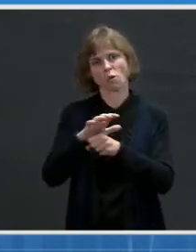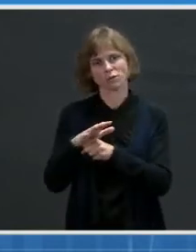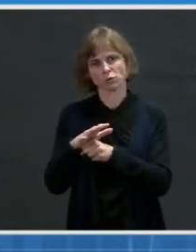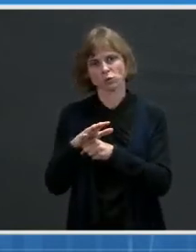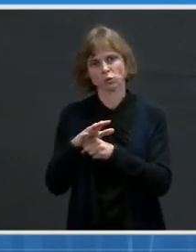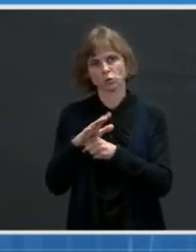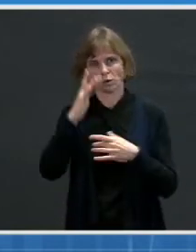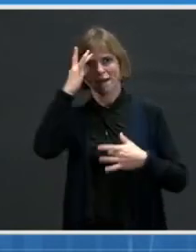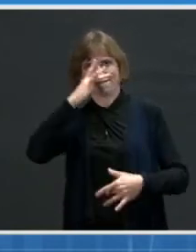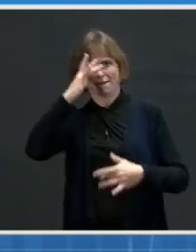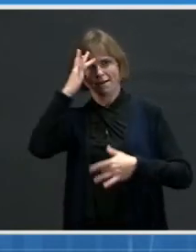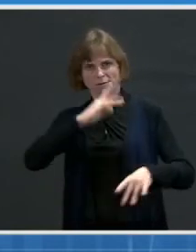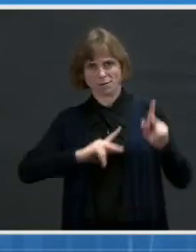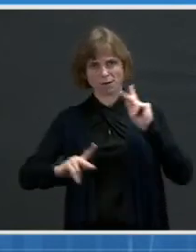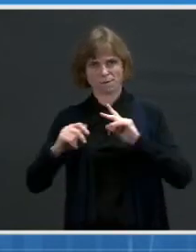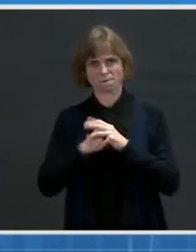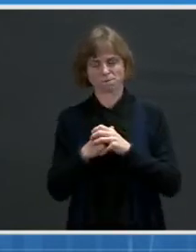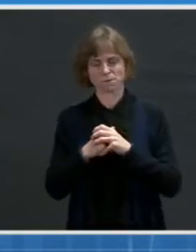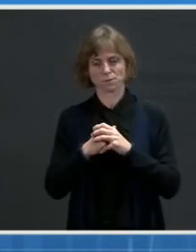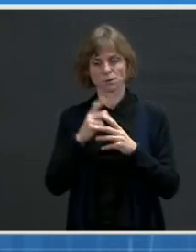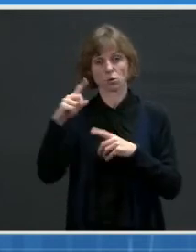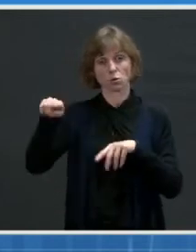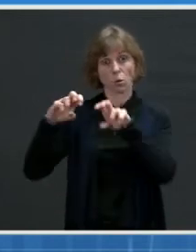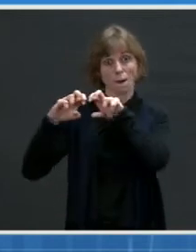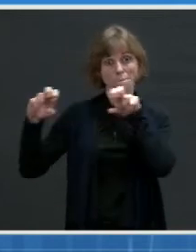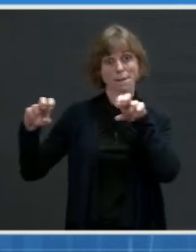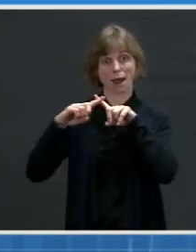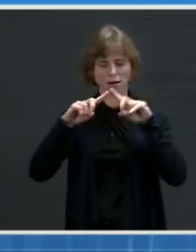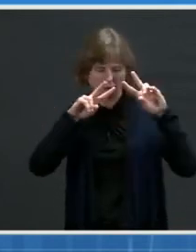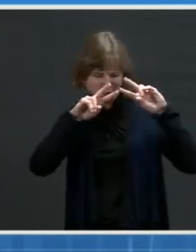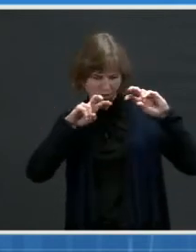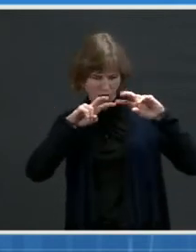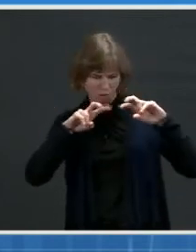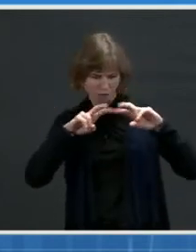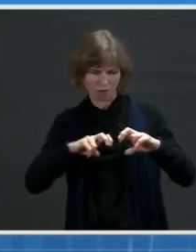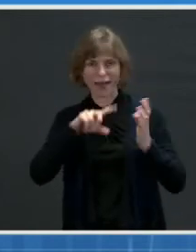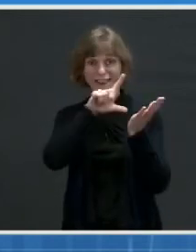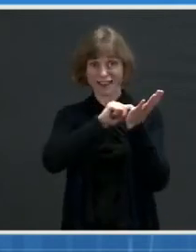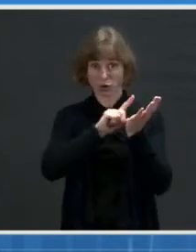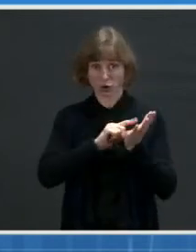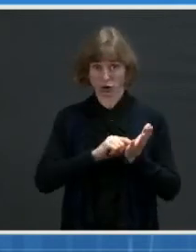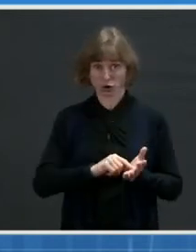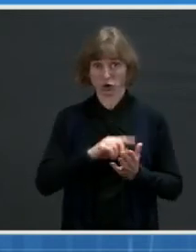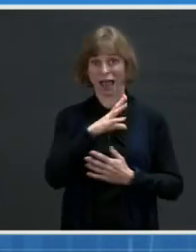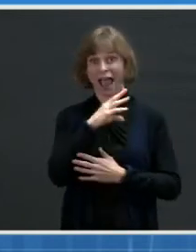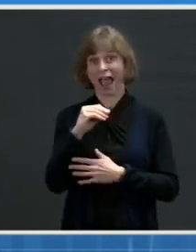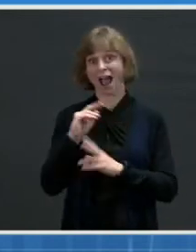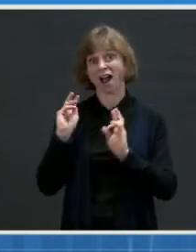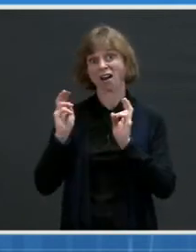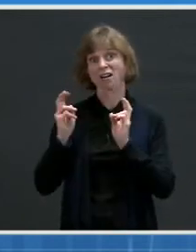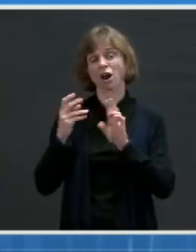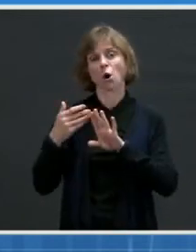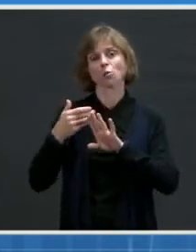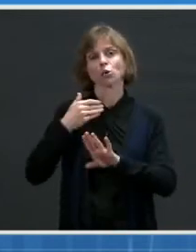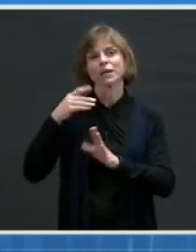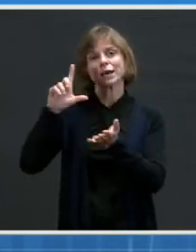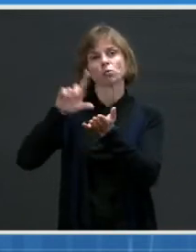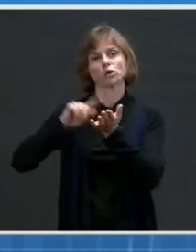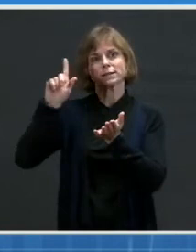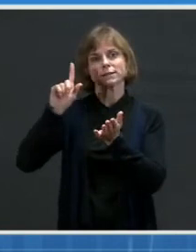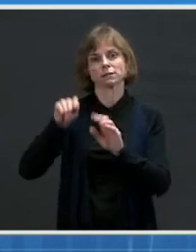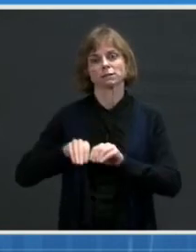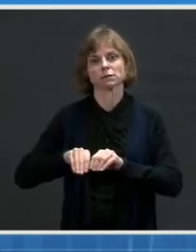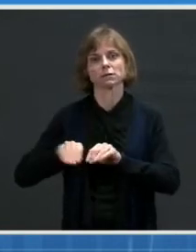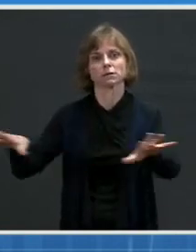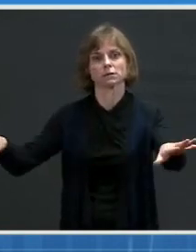who analyze the literature as well as the now very common preprint literature